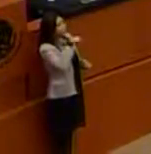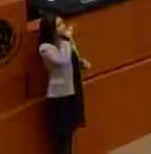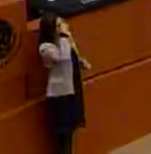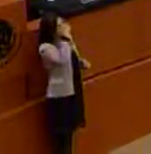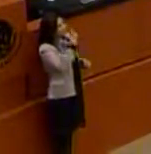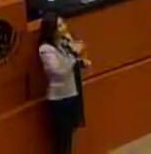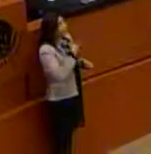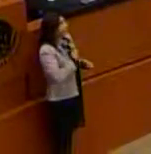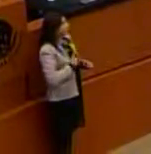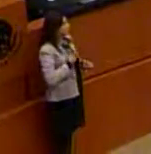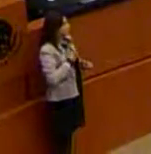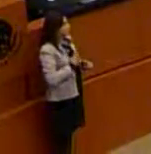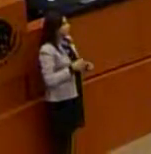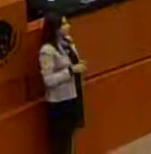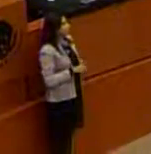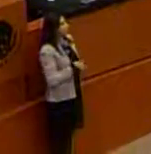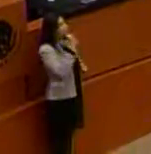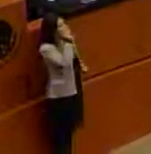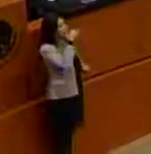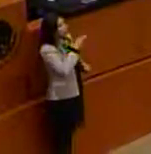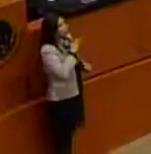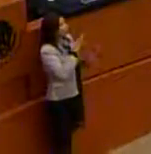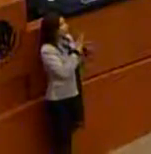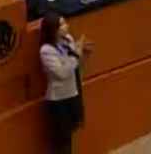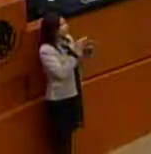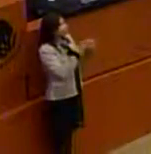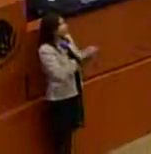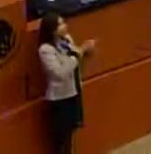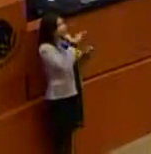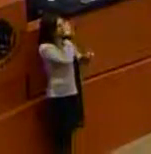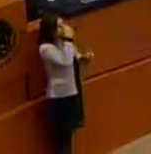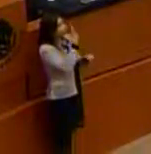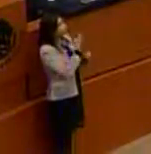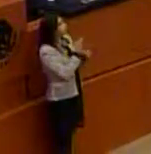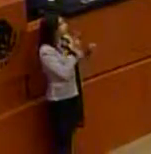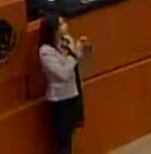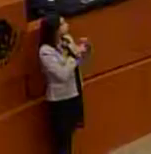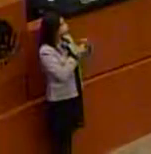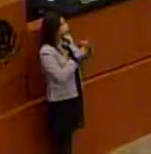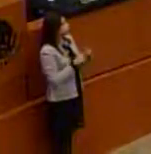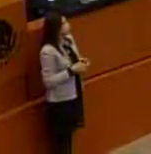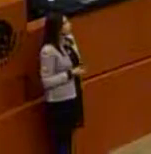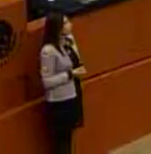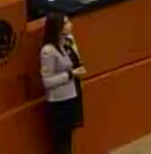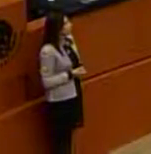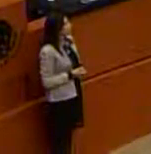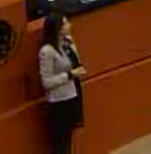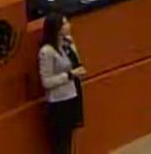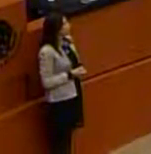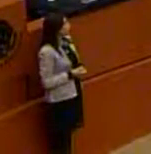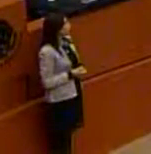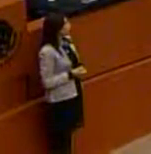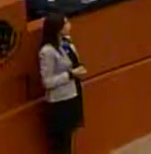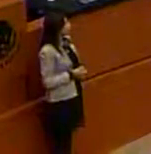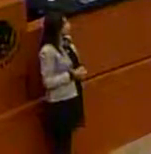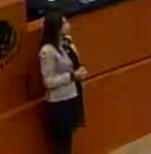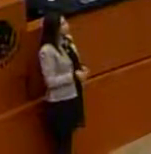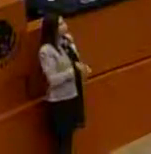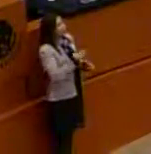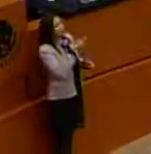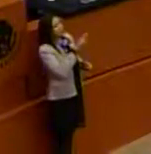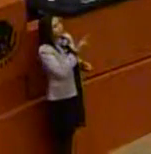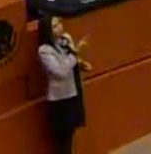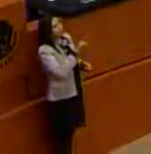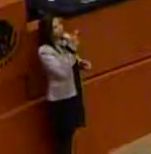unfortunately, to make them relevant to Mexico. The first is that a basic income is seen